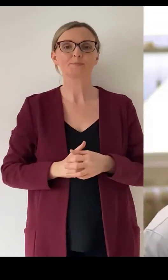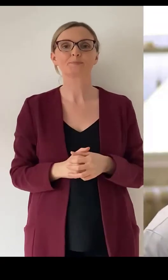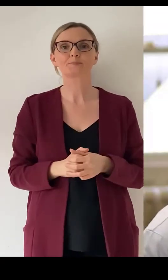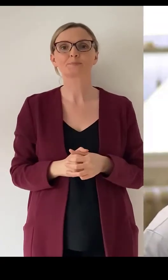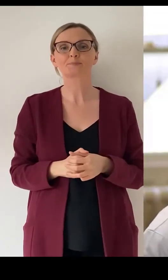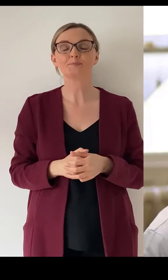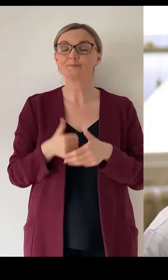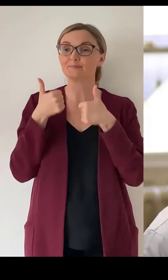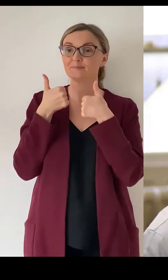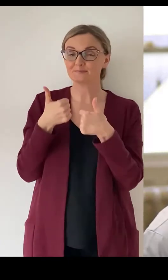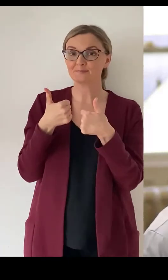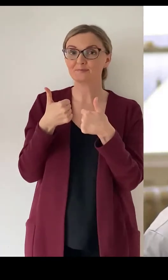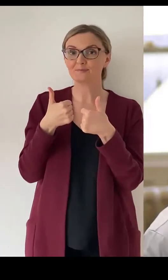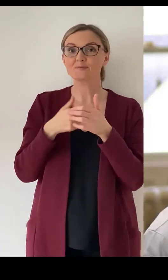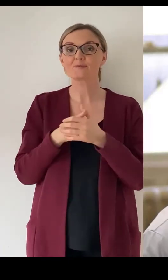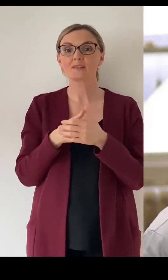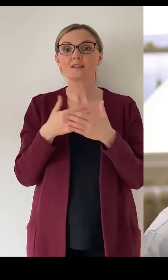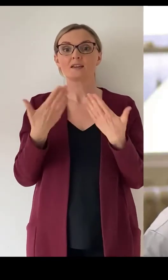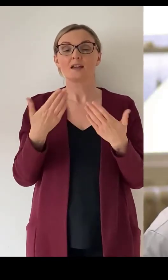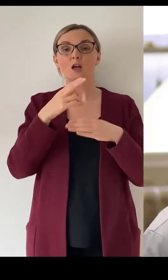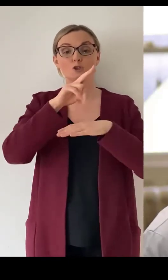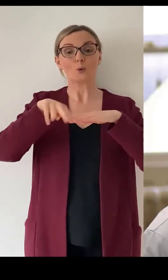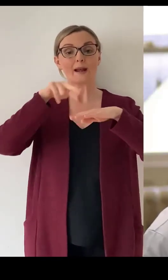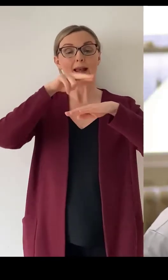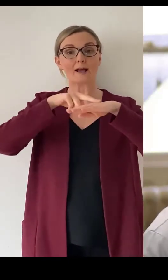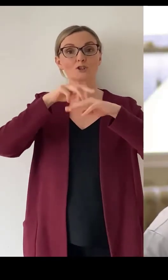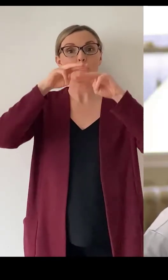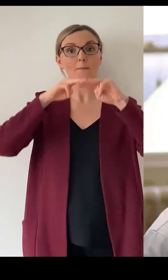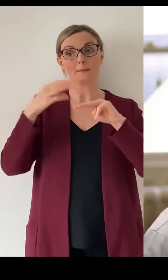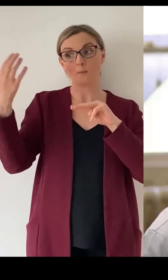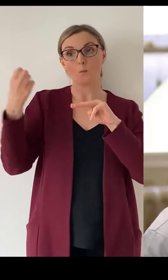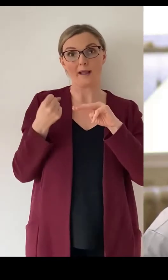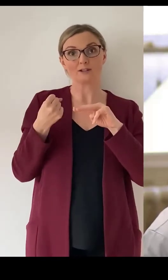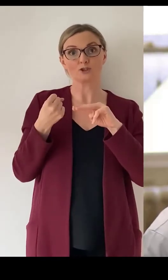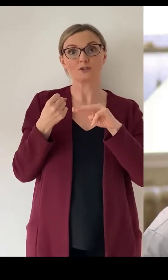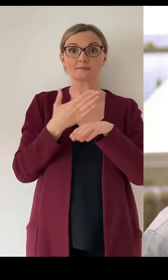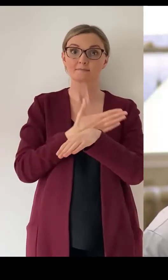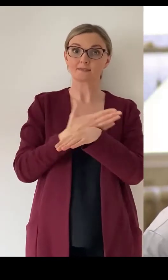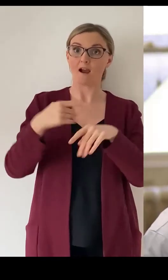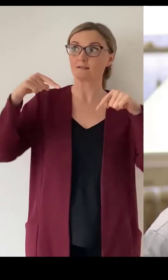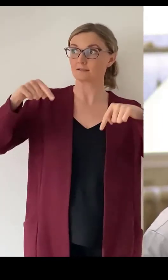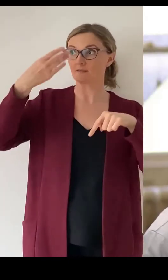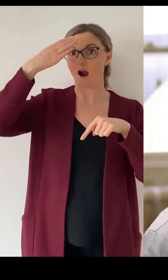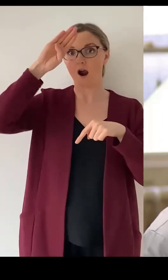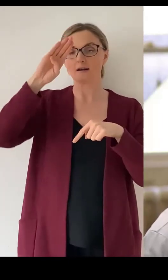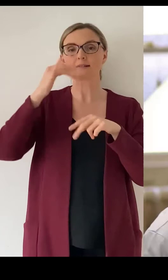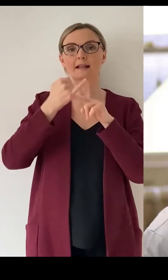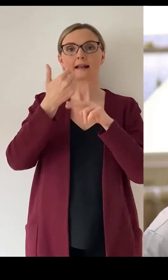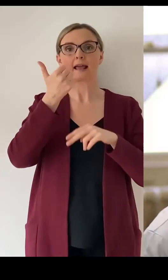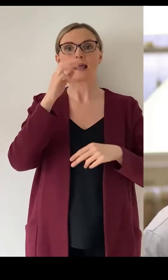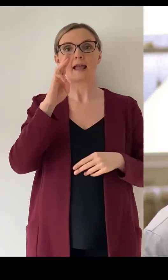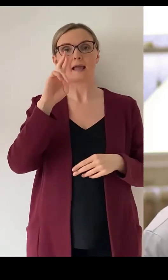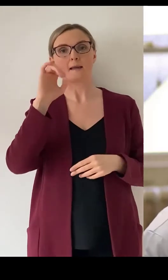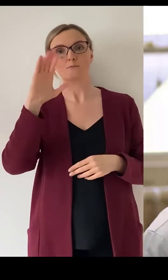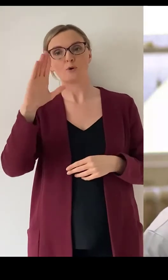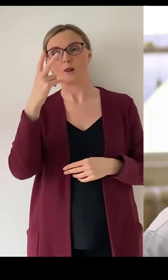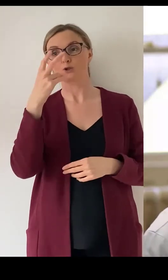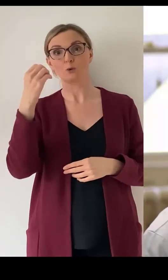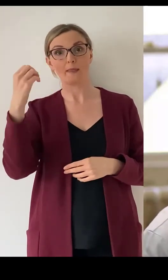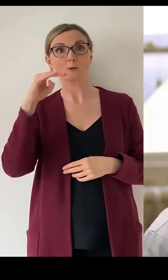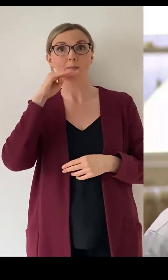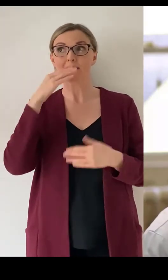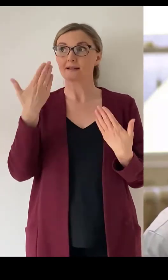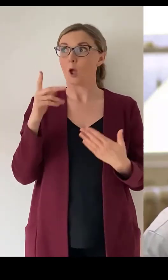Sure, Tawana. So the national minimum wage was introduced in Ireland in April 2000. So it's 20